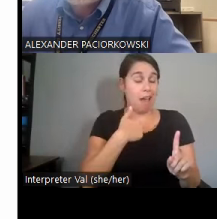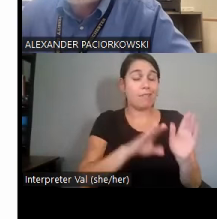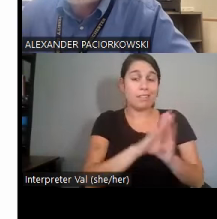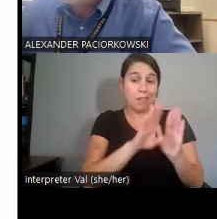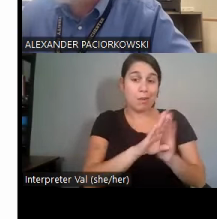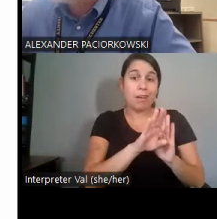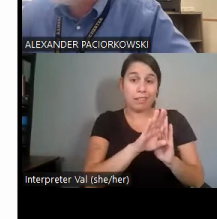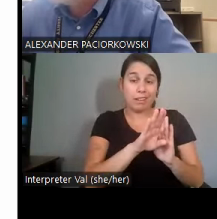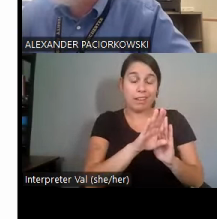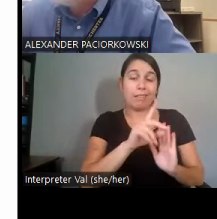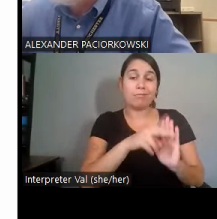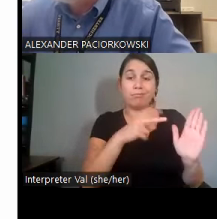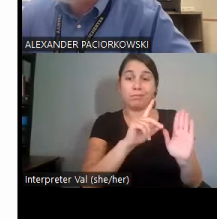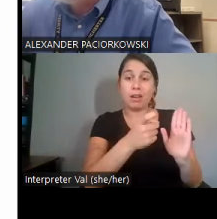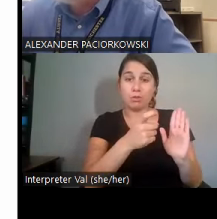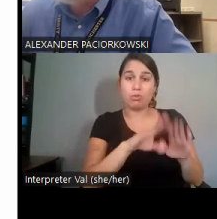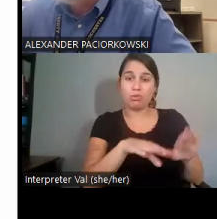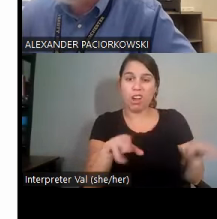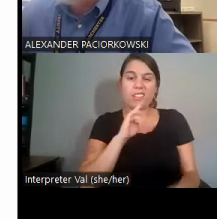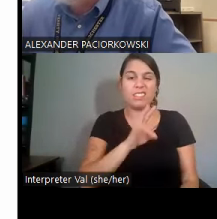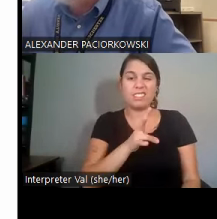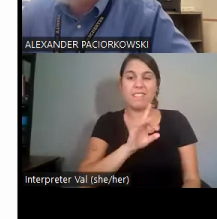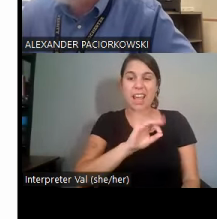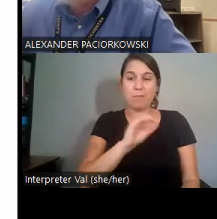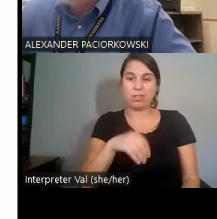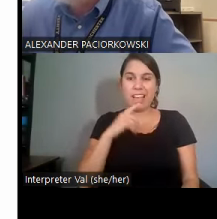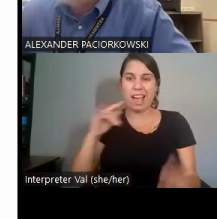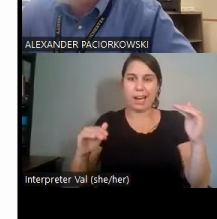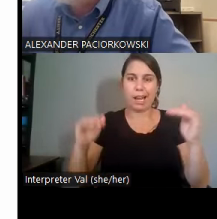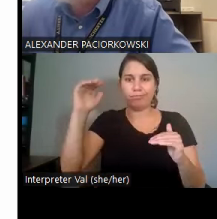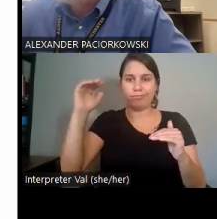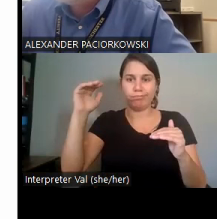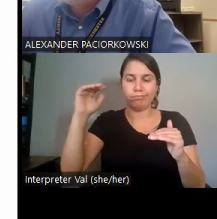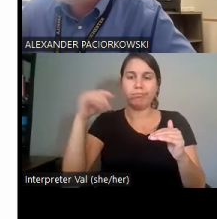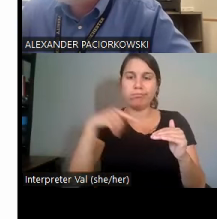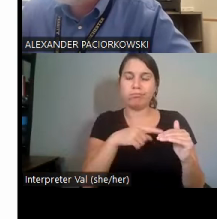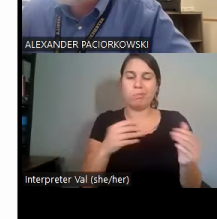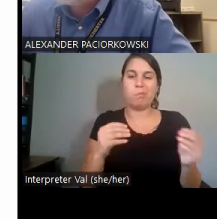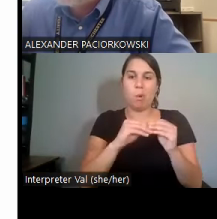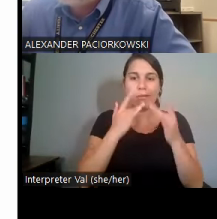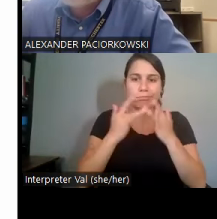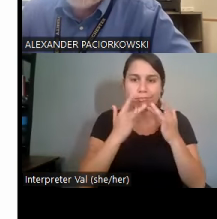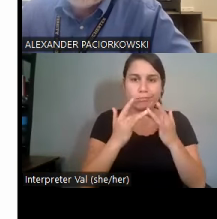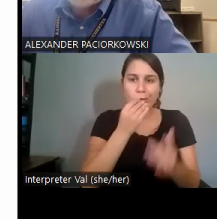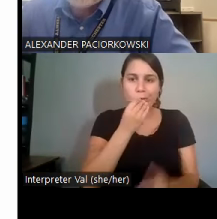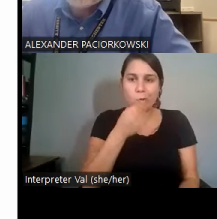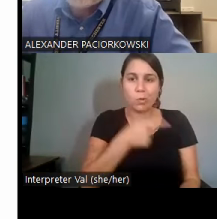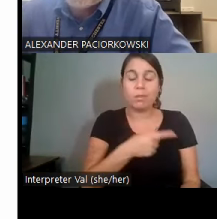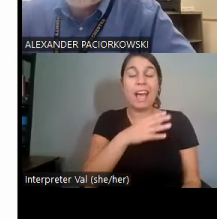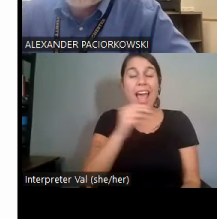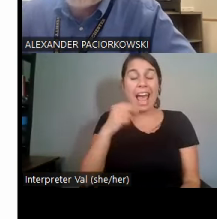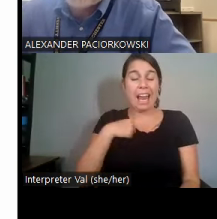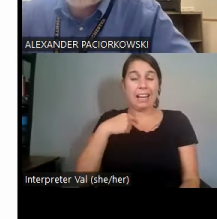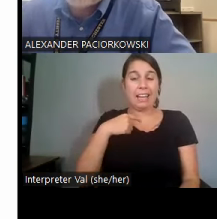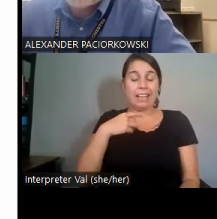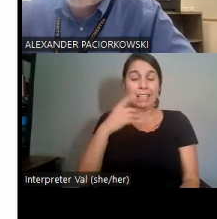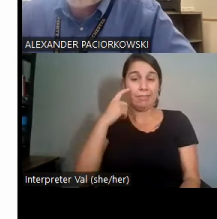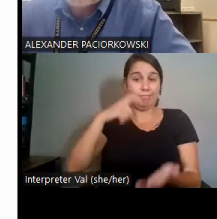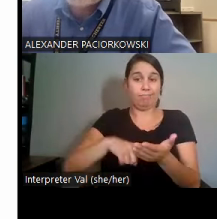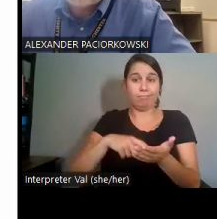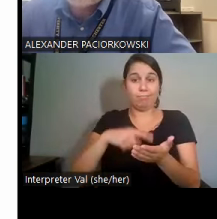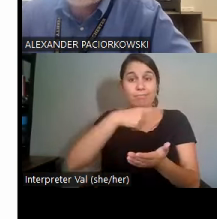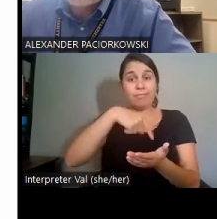developmentally diagnosed child. And over here, the sometimes true and often true is higher for the